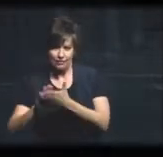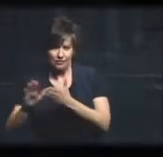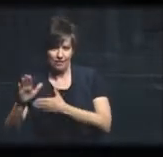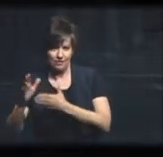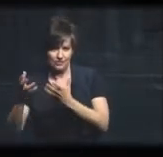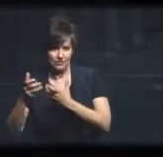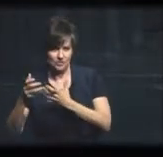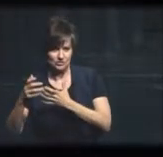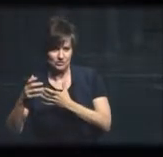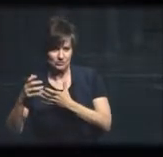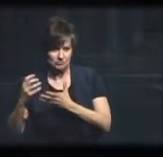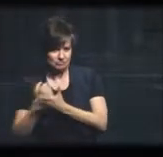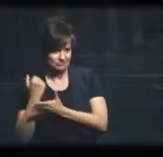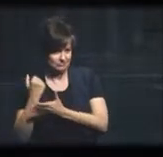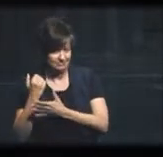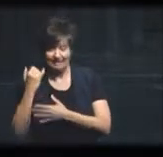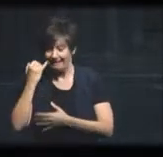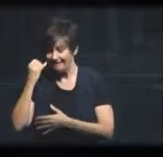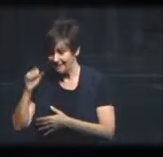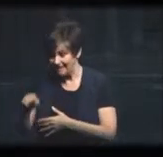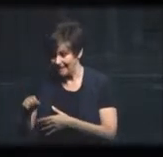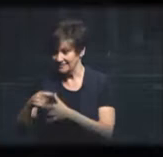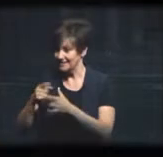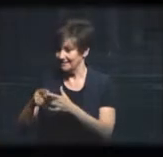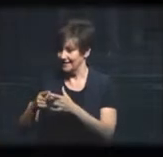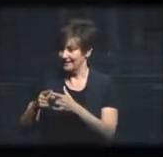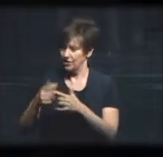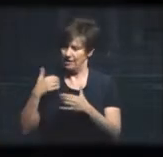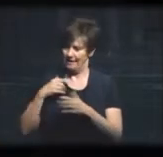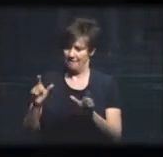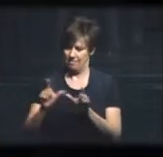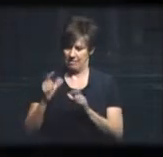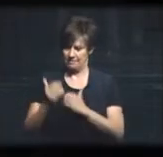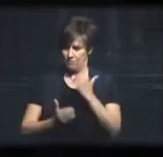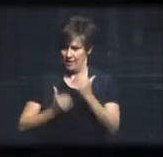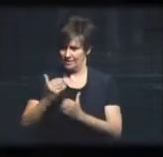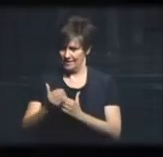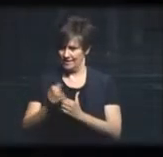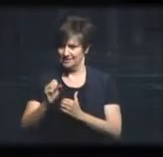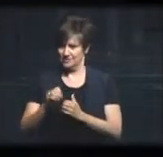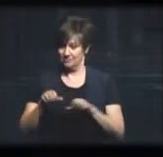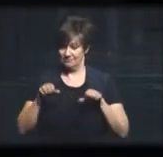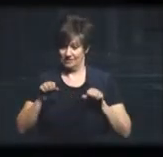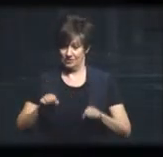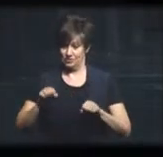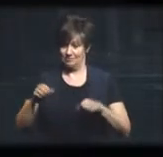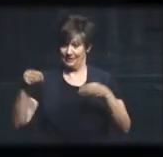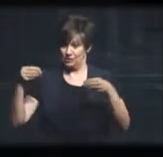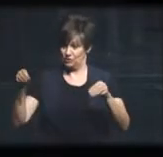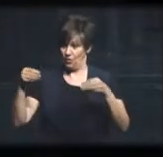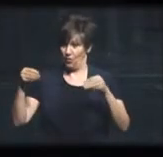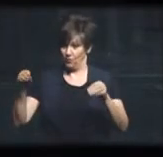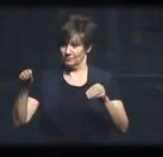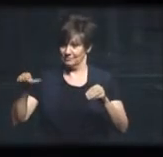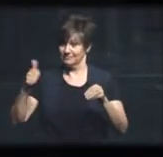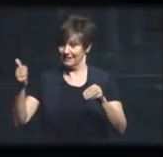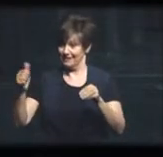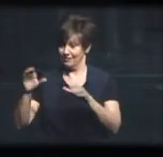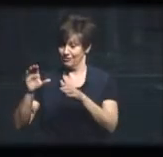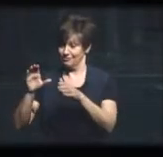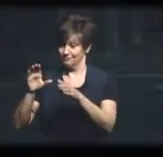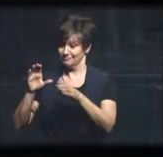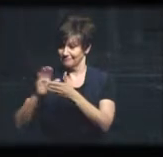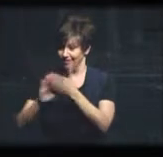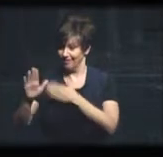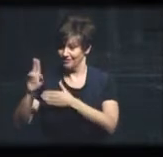want to take it up. And if they do, they're going to go through a licensing process so that this could actually be sold to other colleges and universities